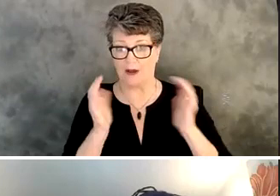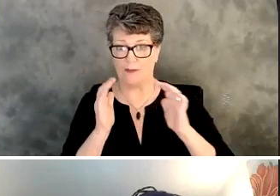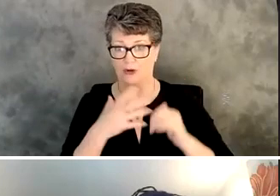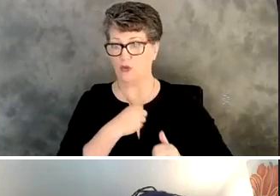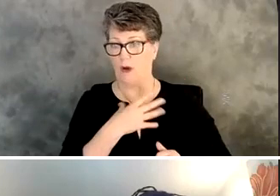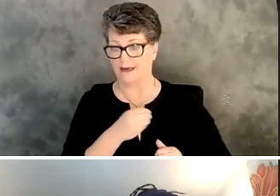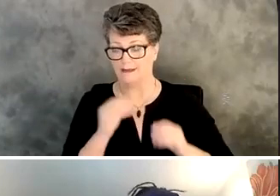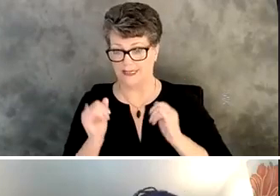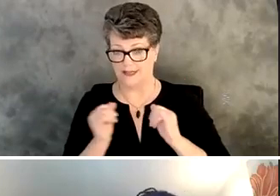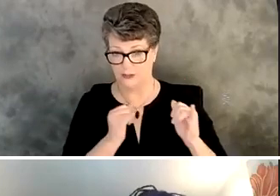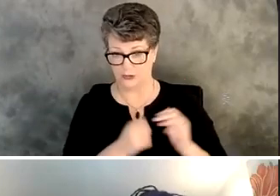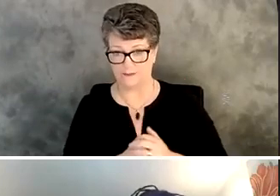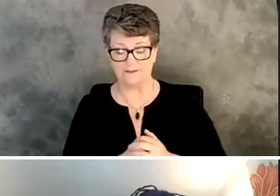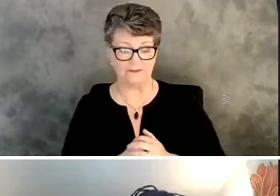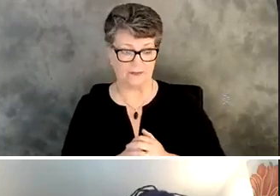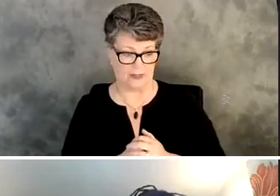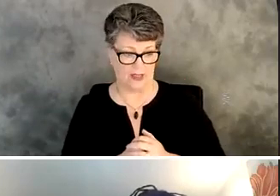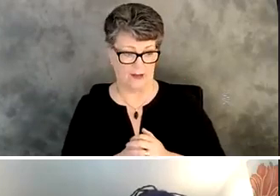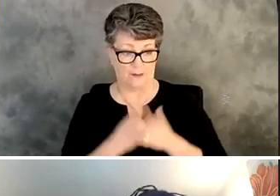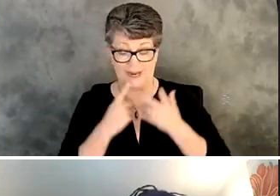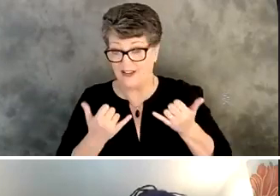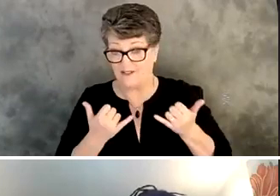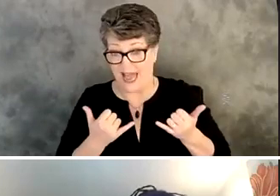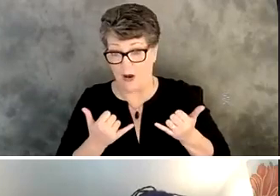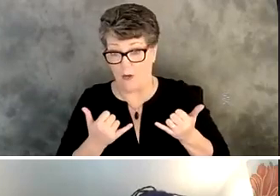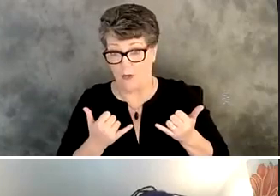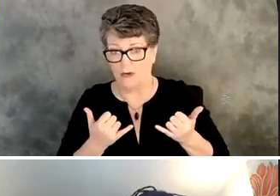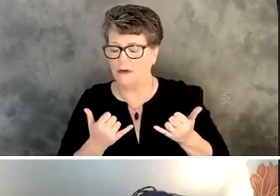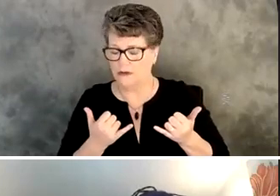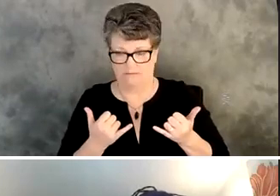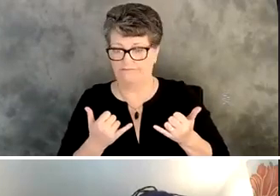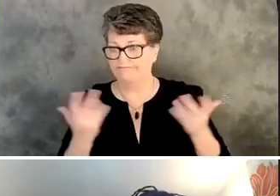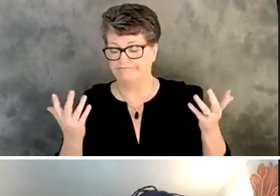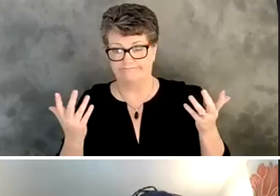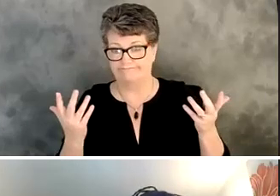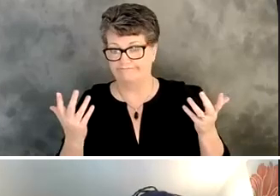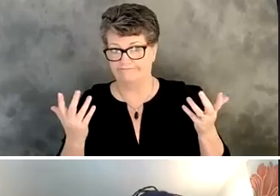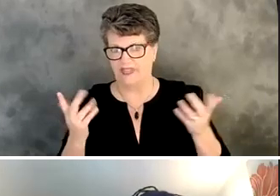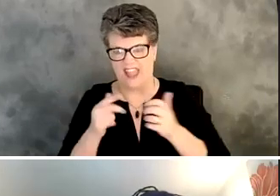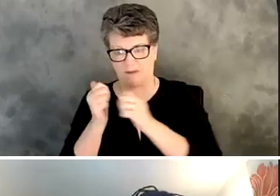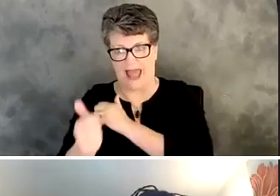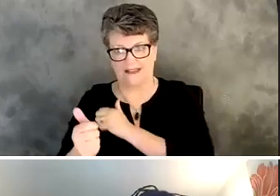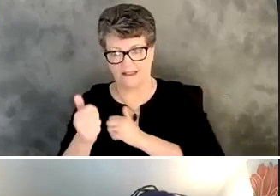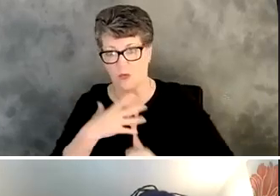white individuals. But as of now, that has surpassed white individuals. And so,